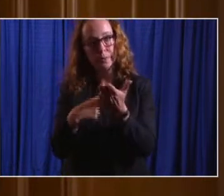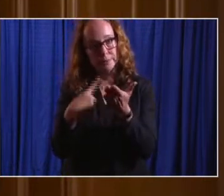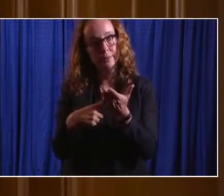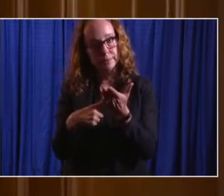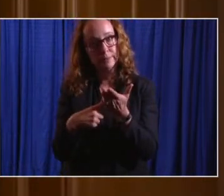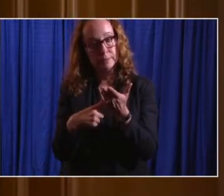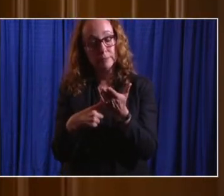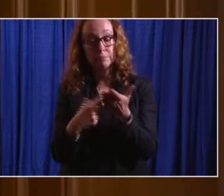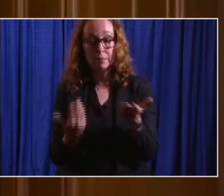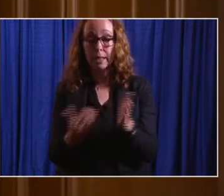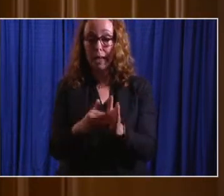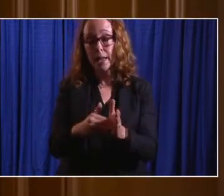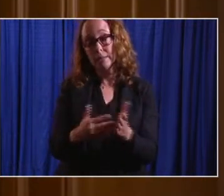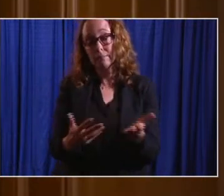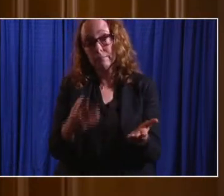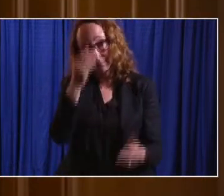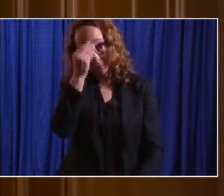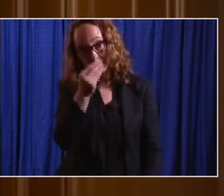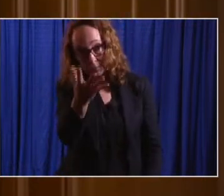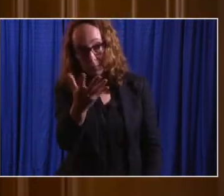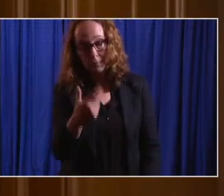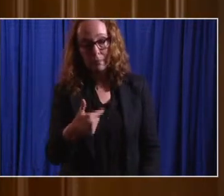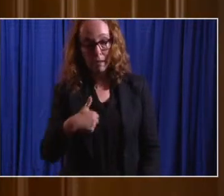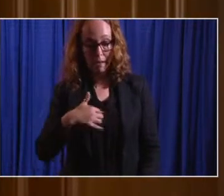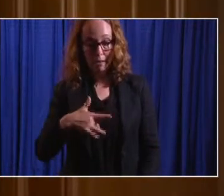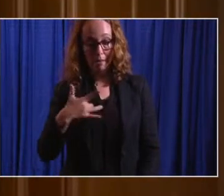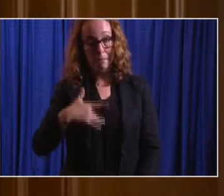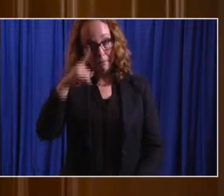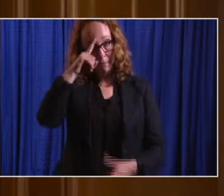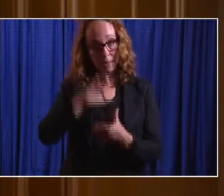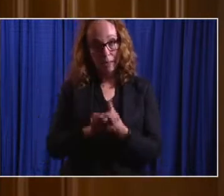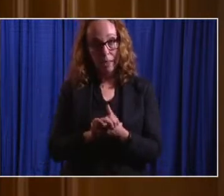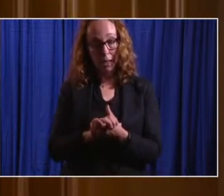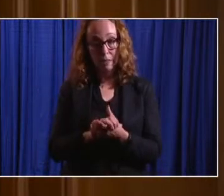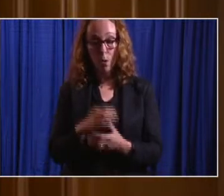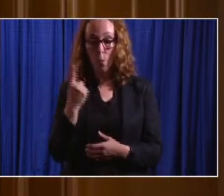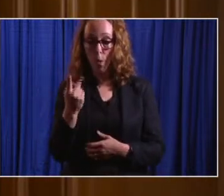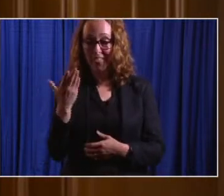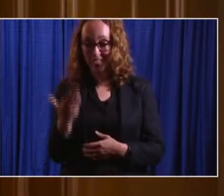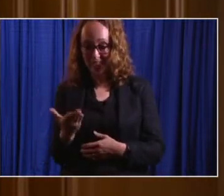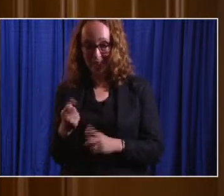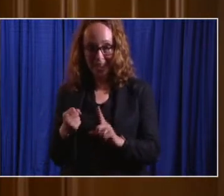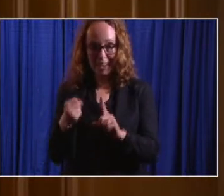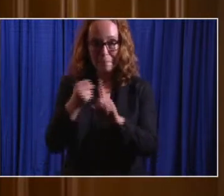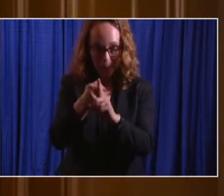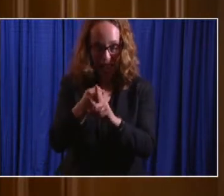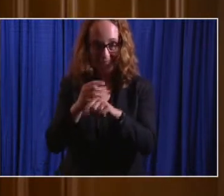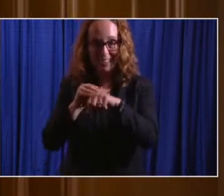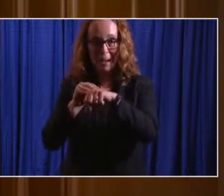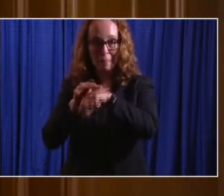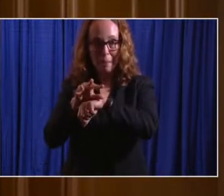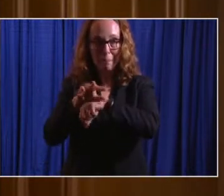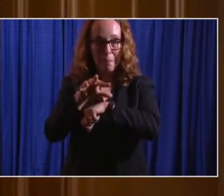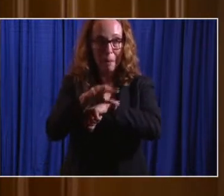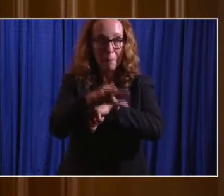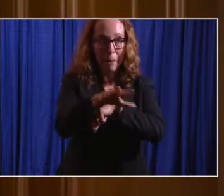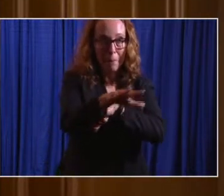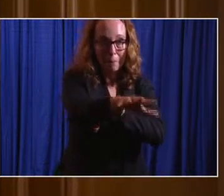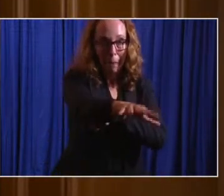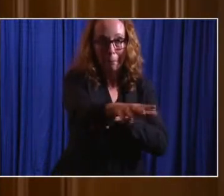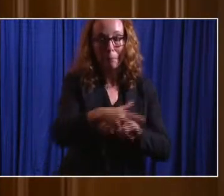I believe that, one thing impacts the other. And I believe that the reason you're